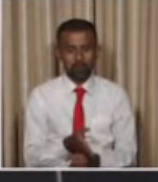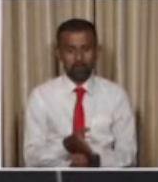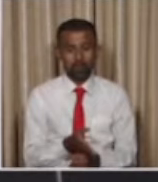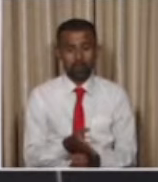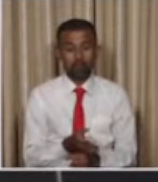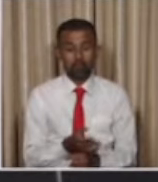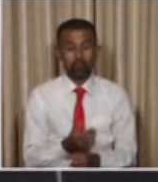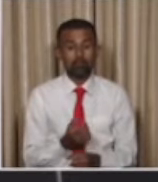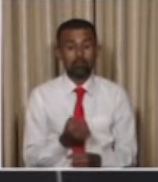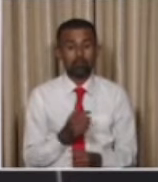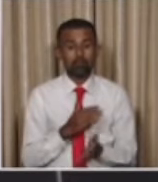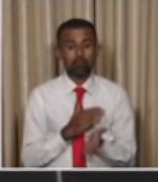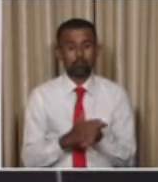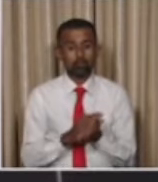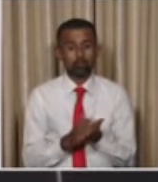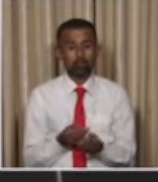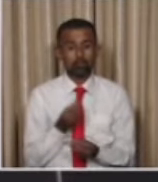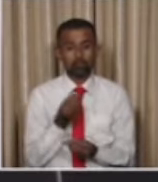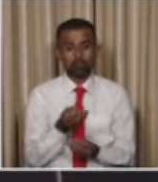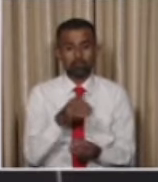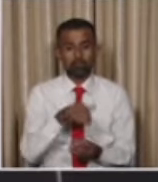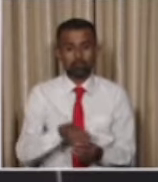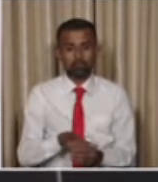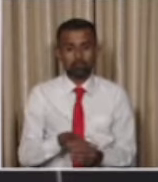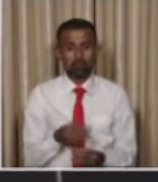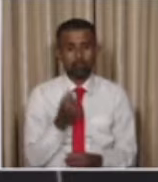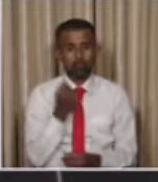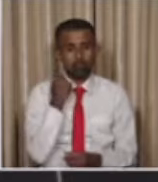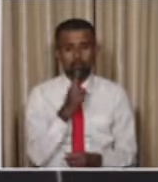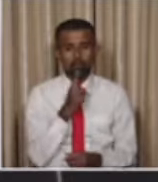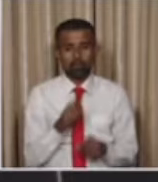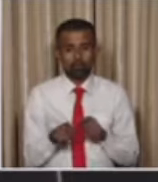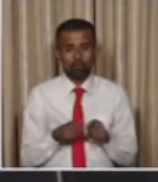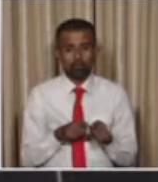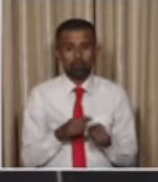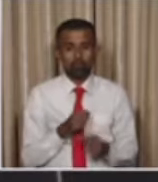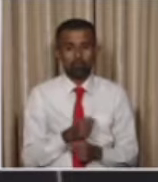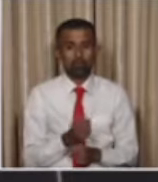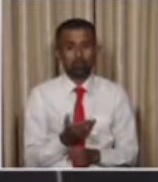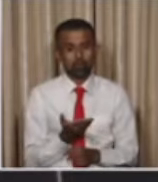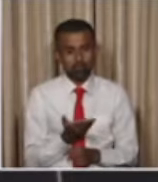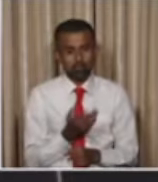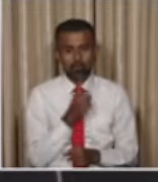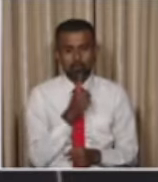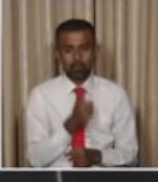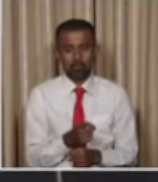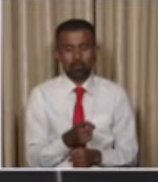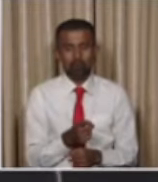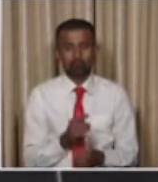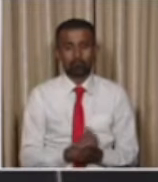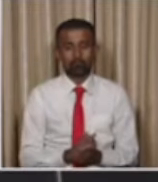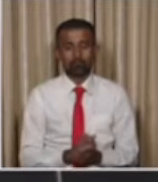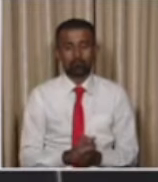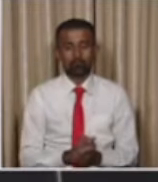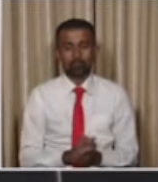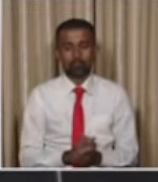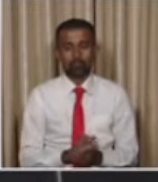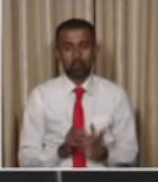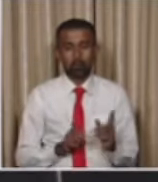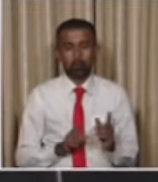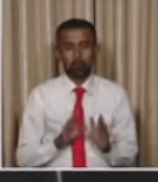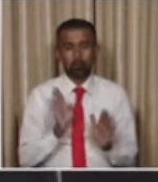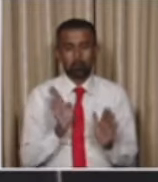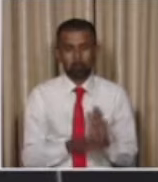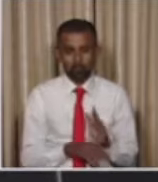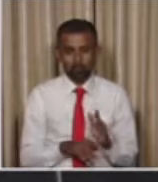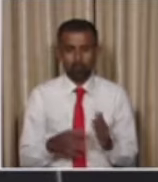meantime, it would be useful for the government to also assess those serious defaulters prior to 2019